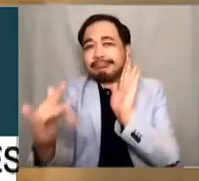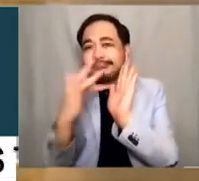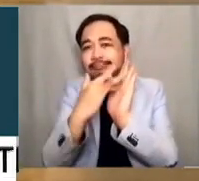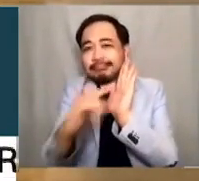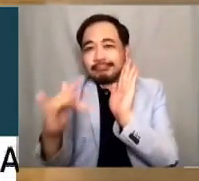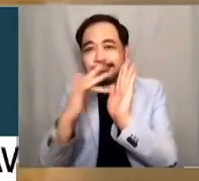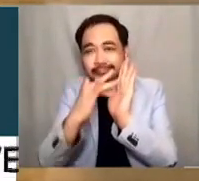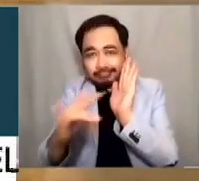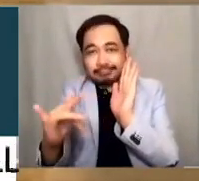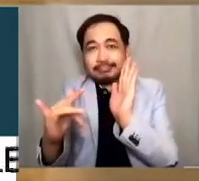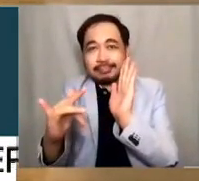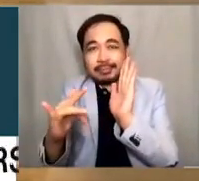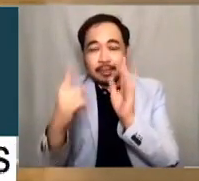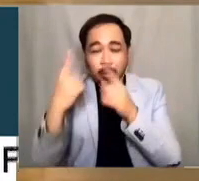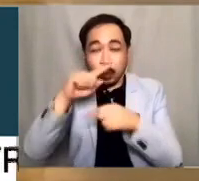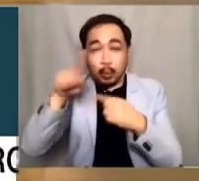government.